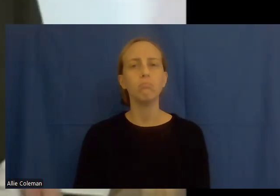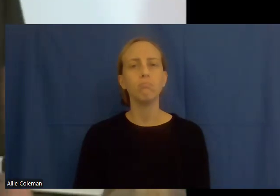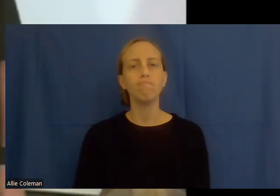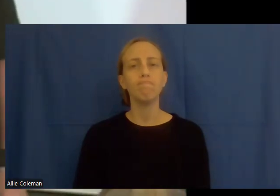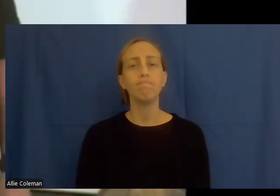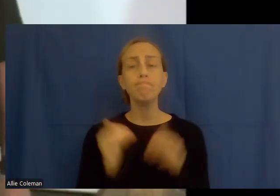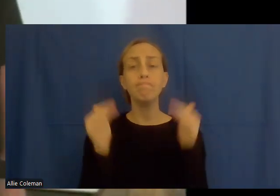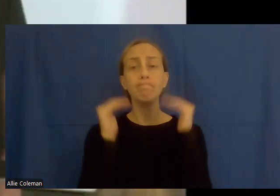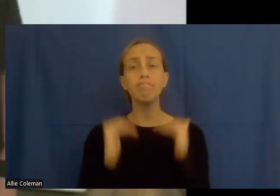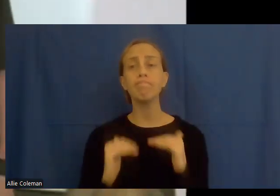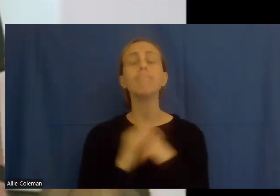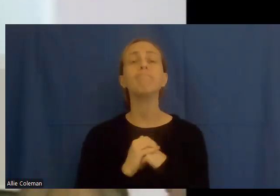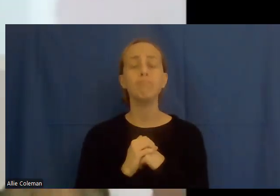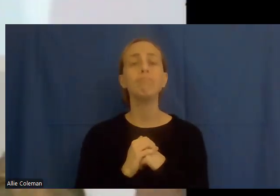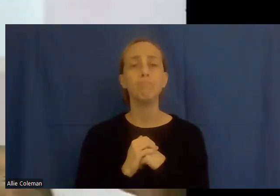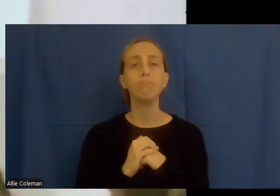Next one.